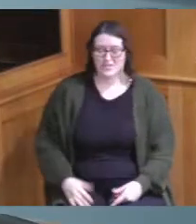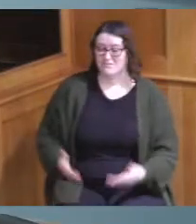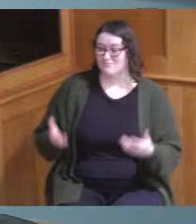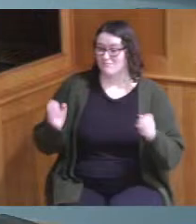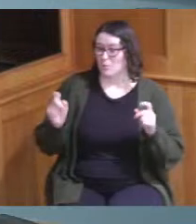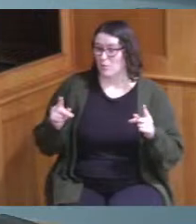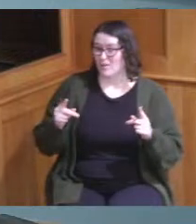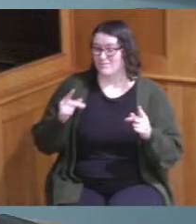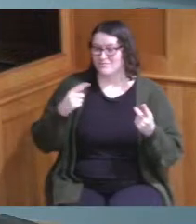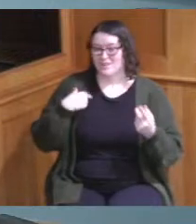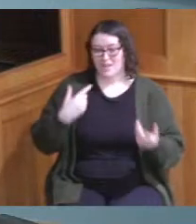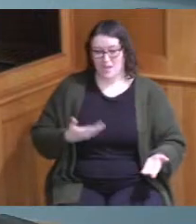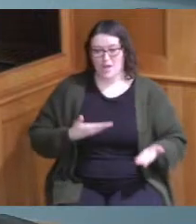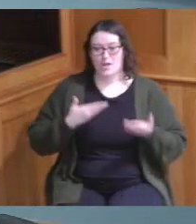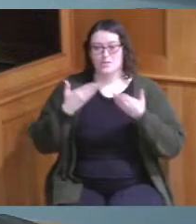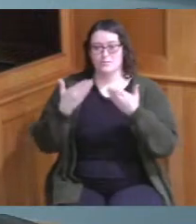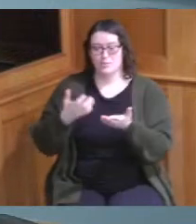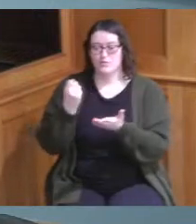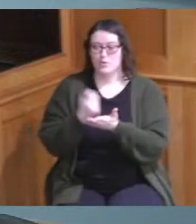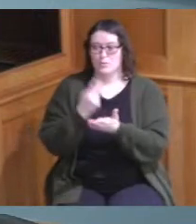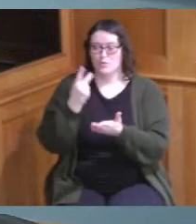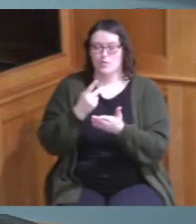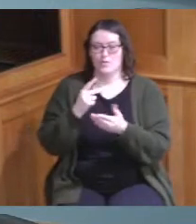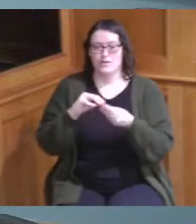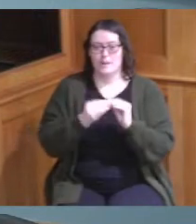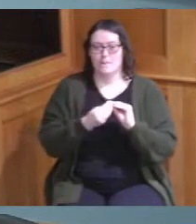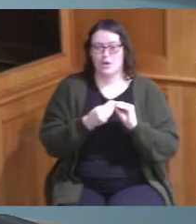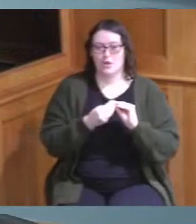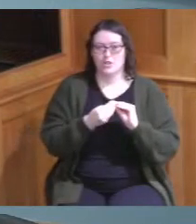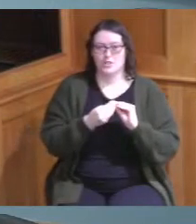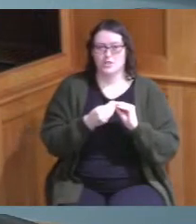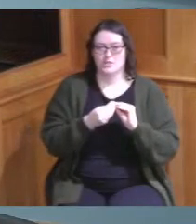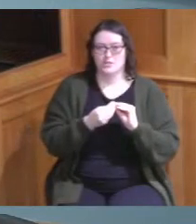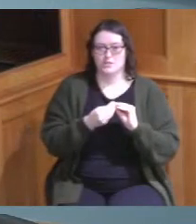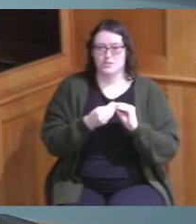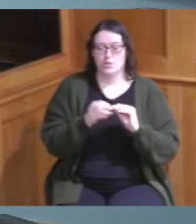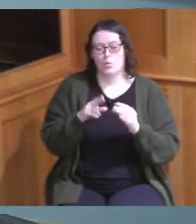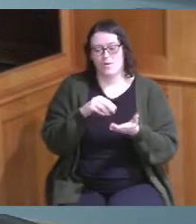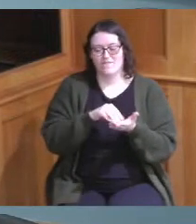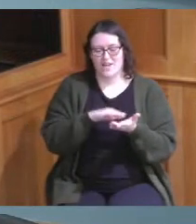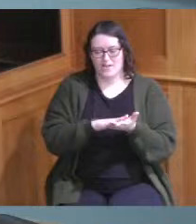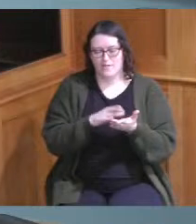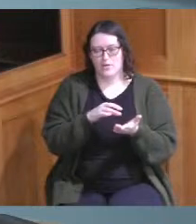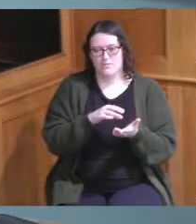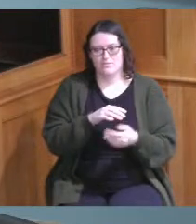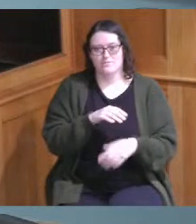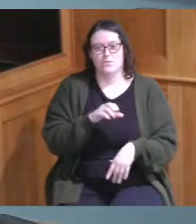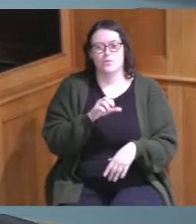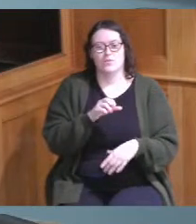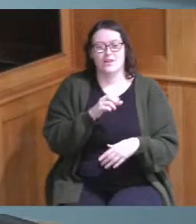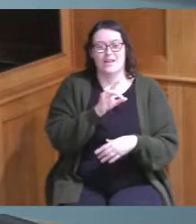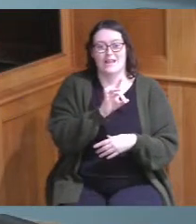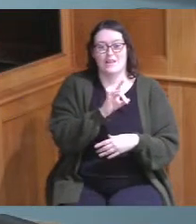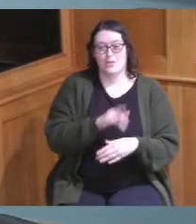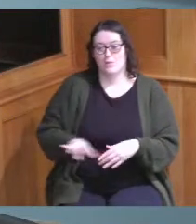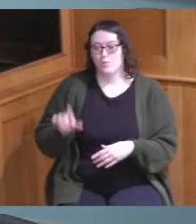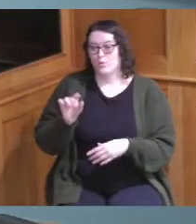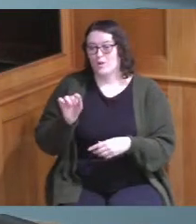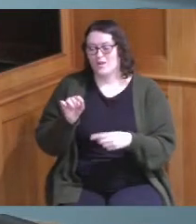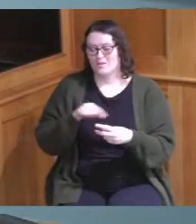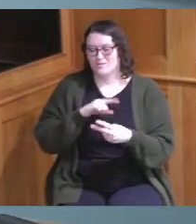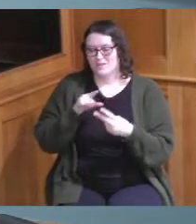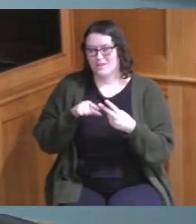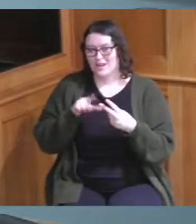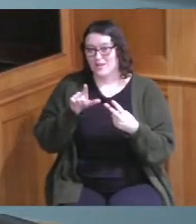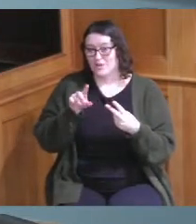that, I'm going to make a motion to approve or file for the record items 8 through 20, and then items